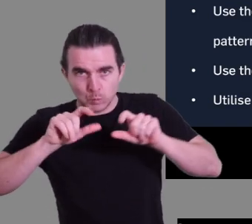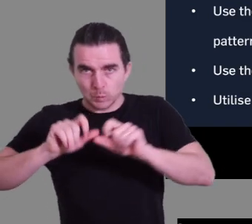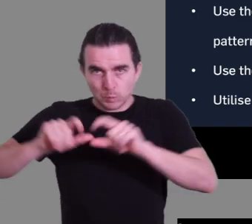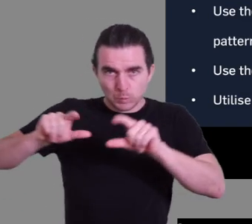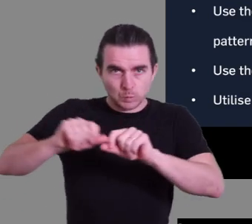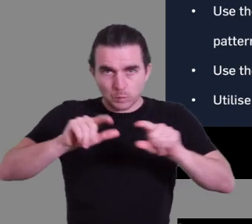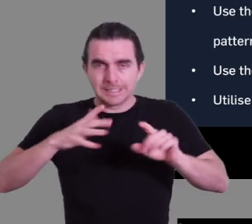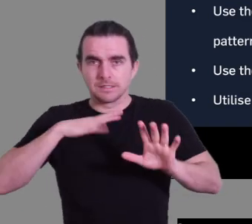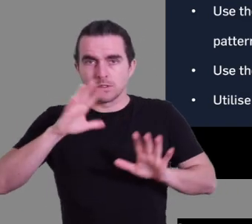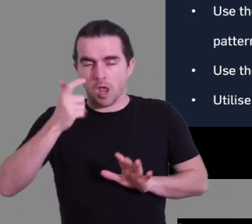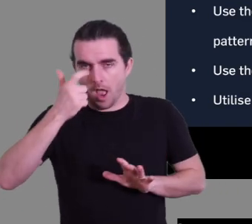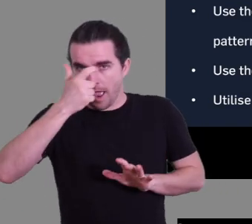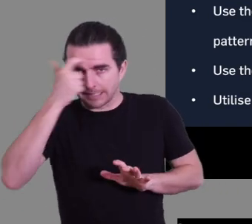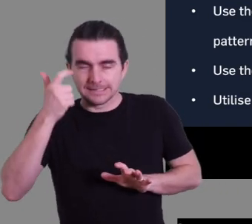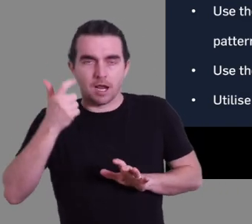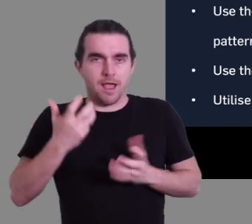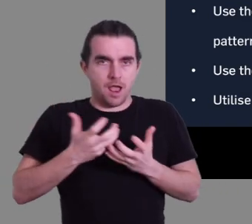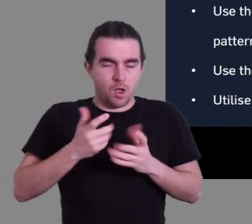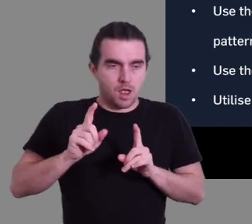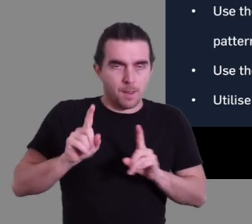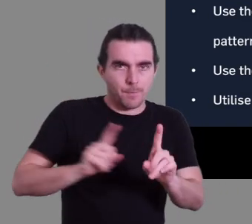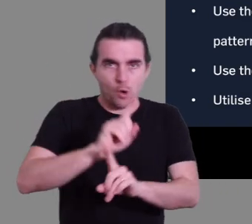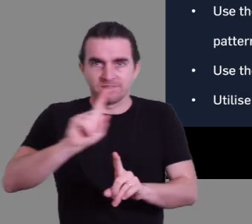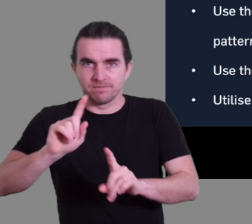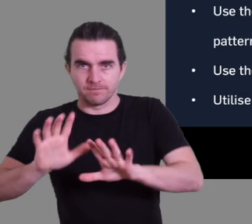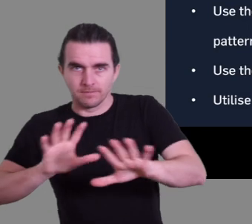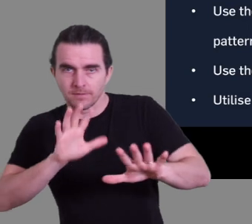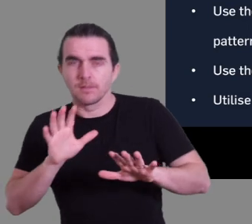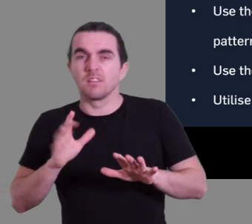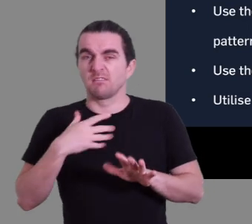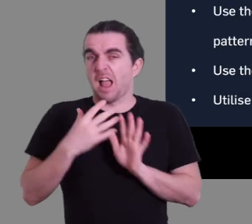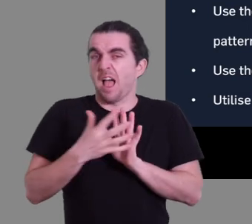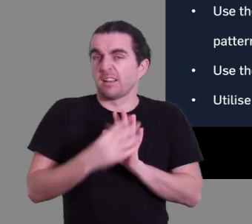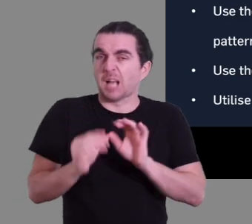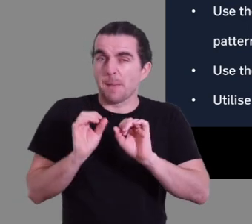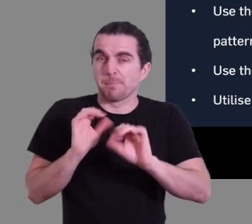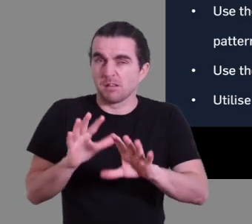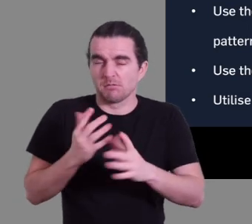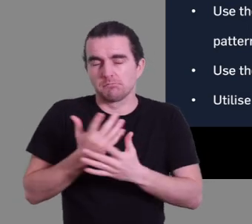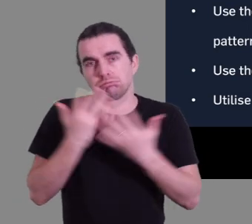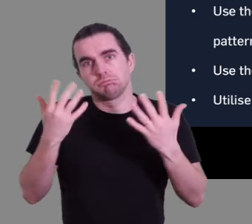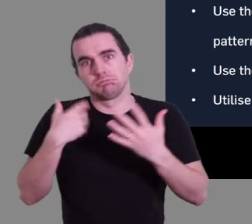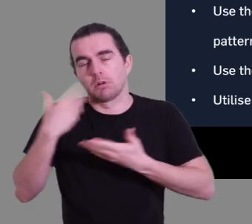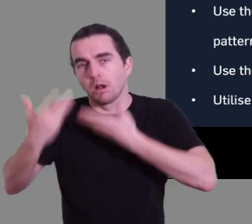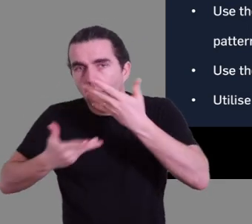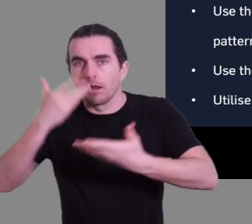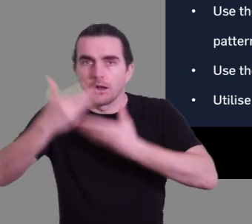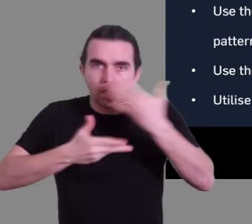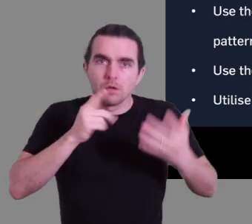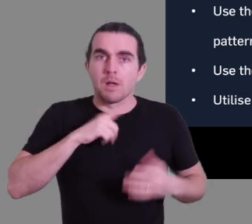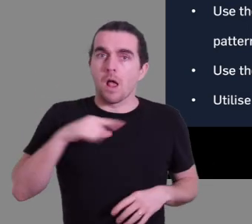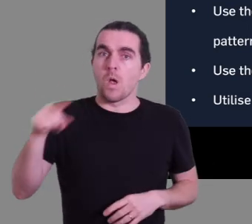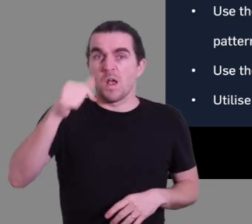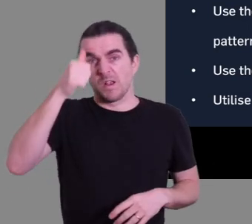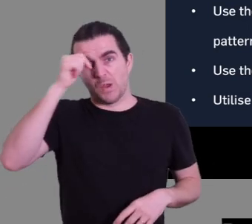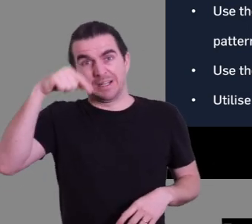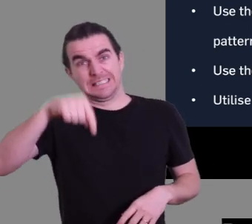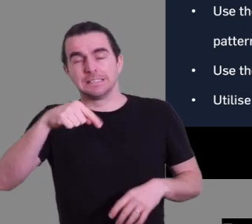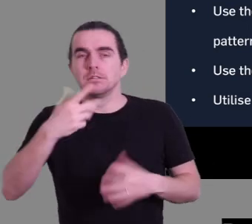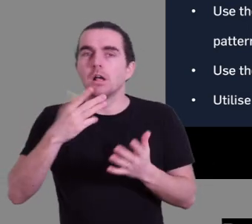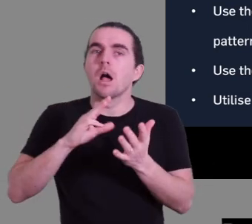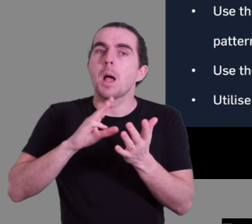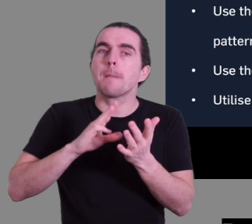he needs to understand the movements to do it. So obviously I use this example a lot because everybody knows who he is.